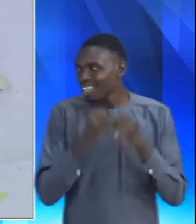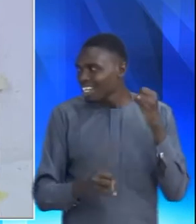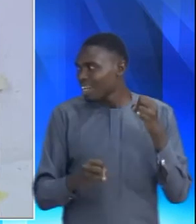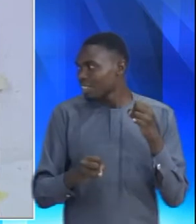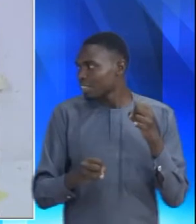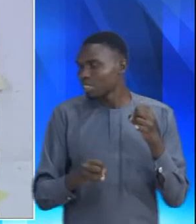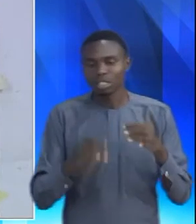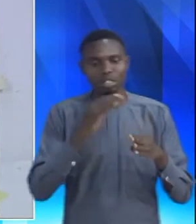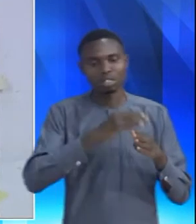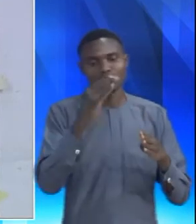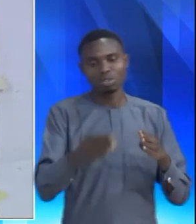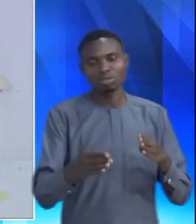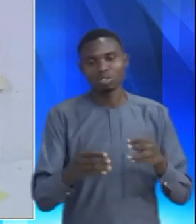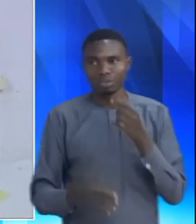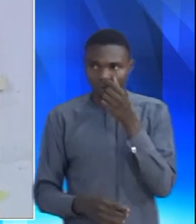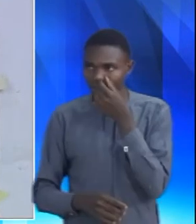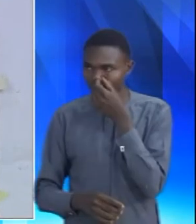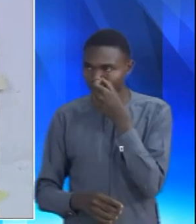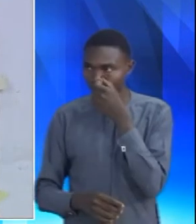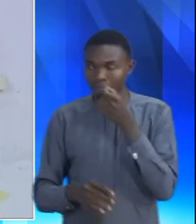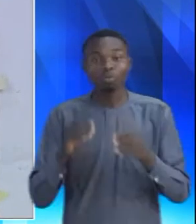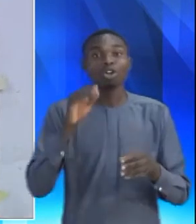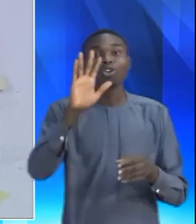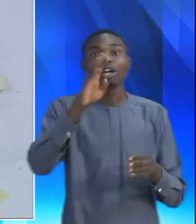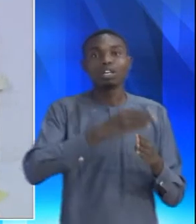conclusion must depict official.